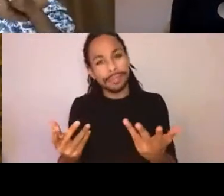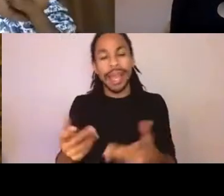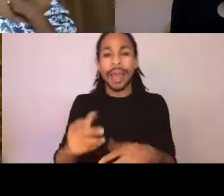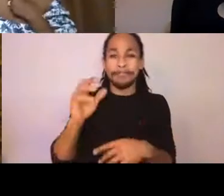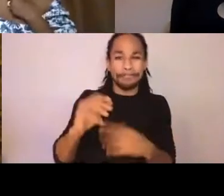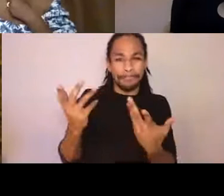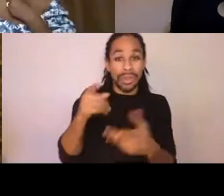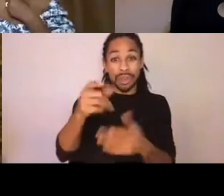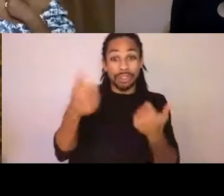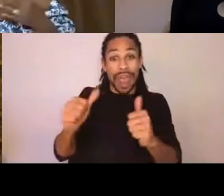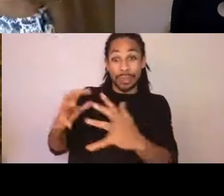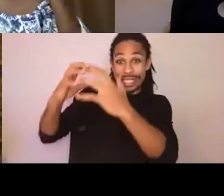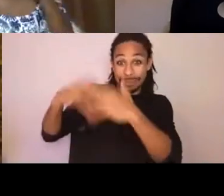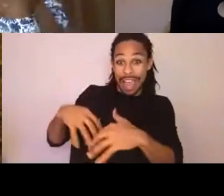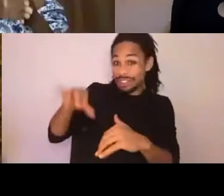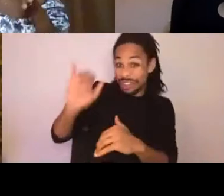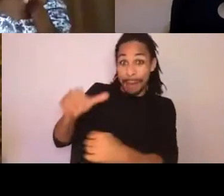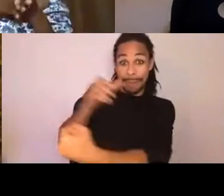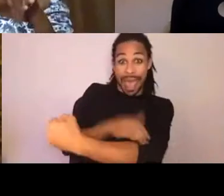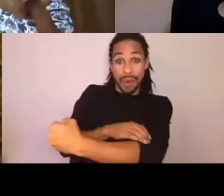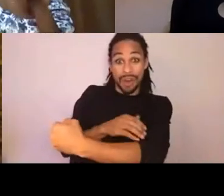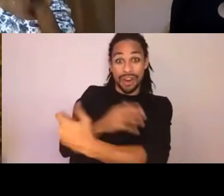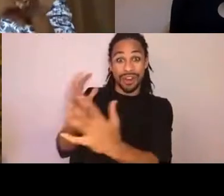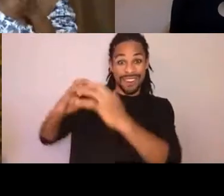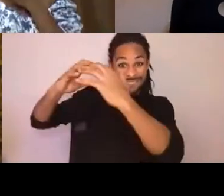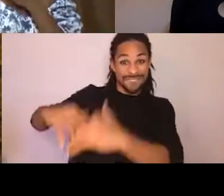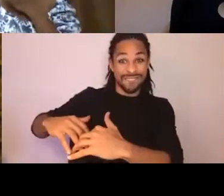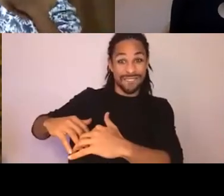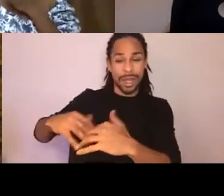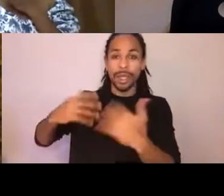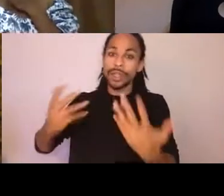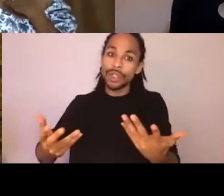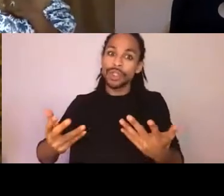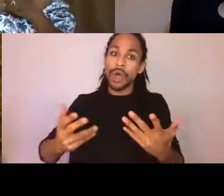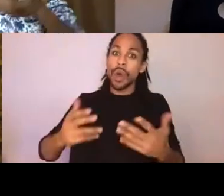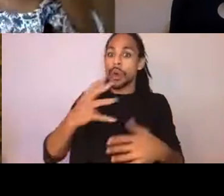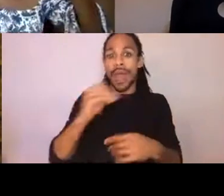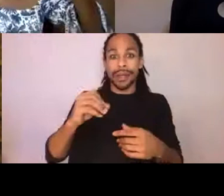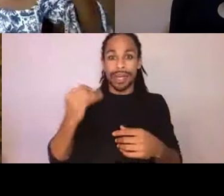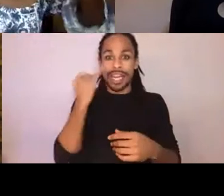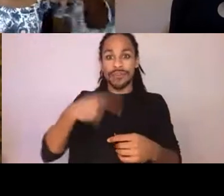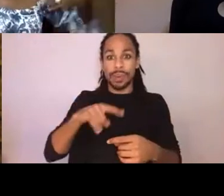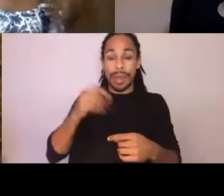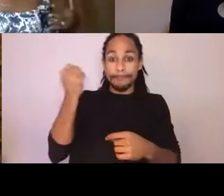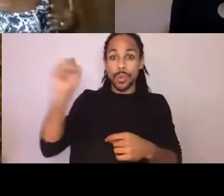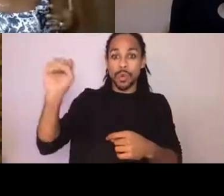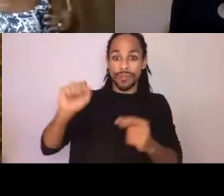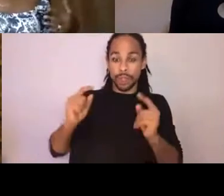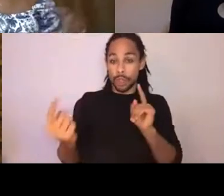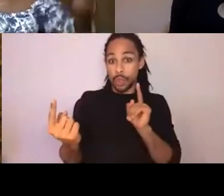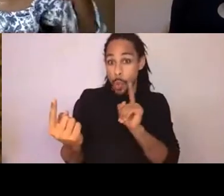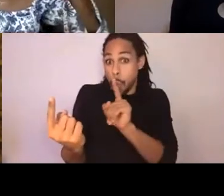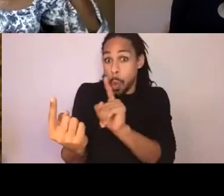you're trying to dismantle. And those movement in that direction is a movement